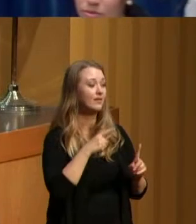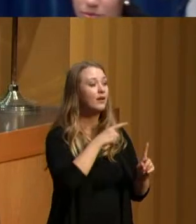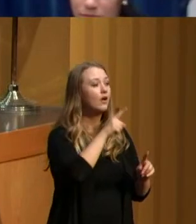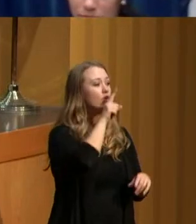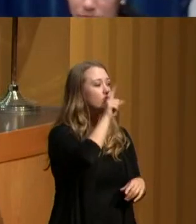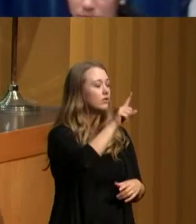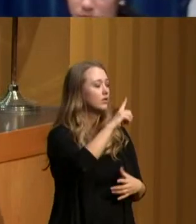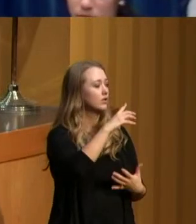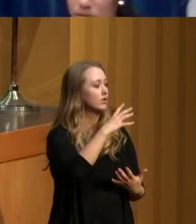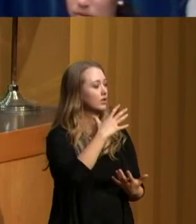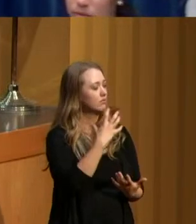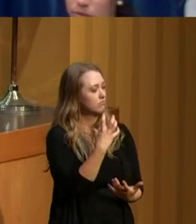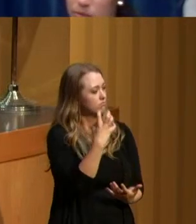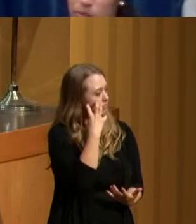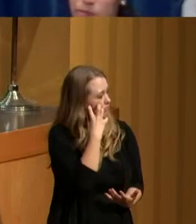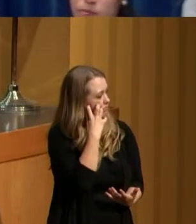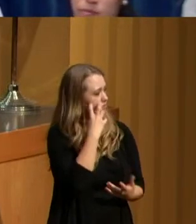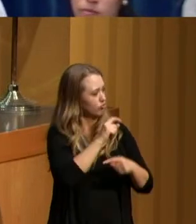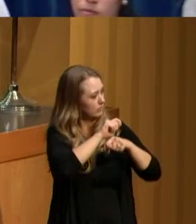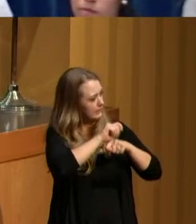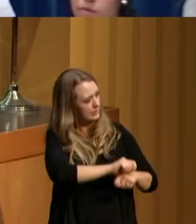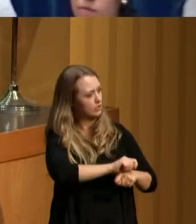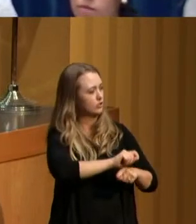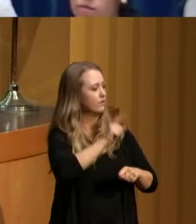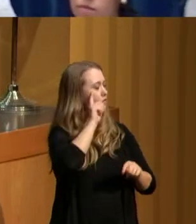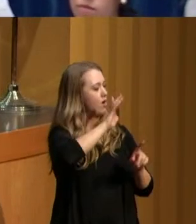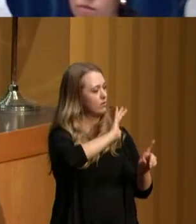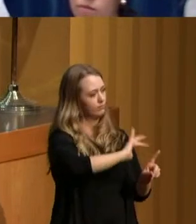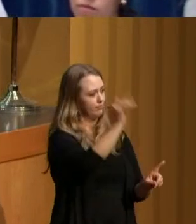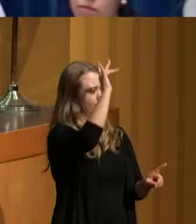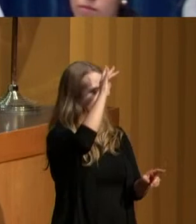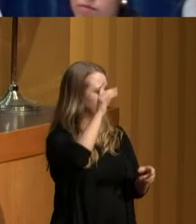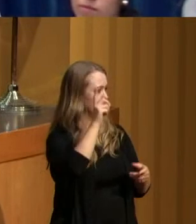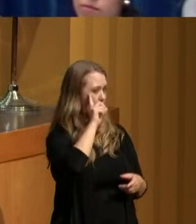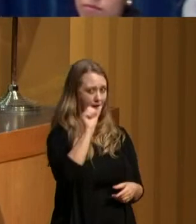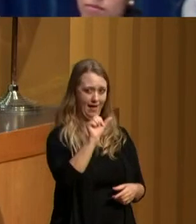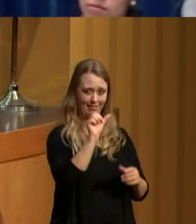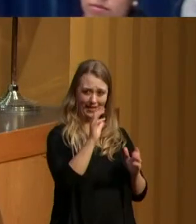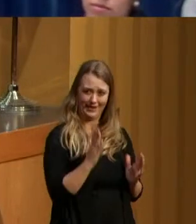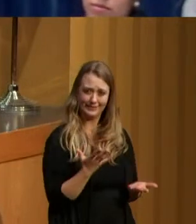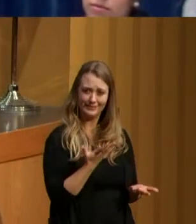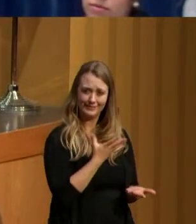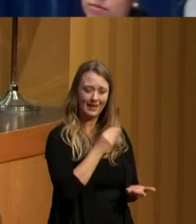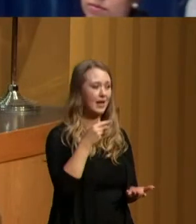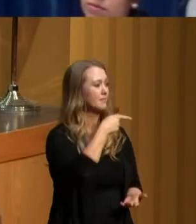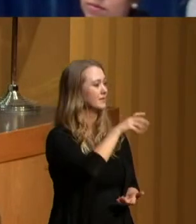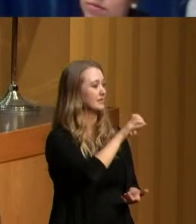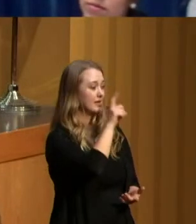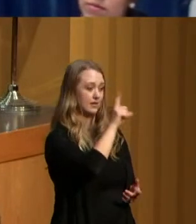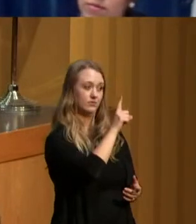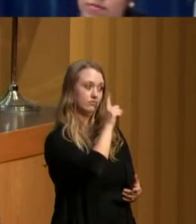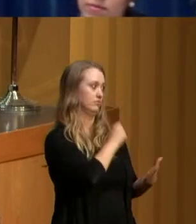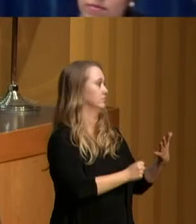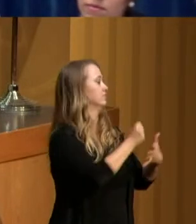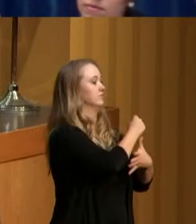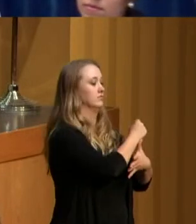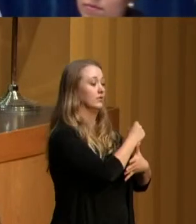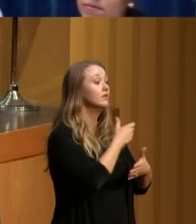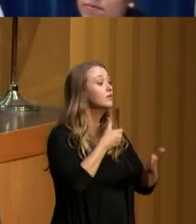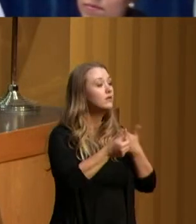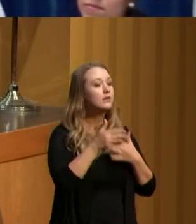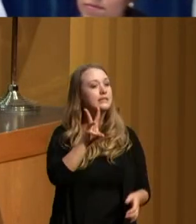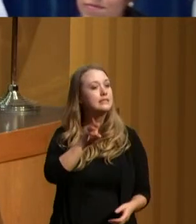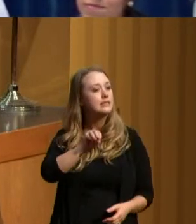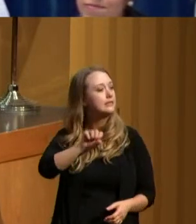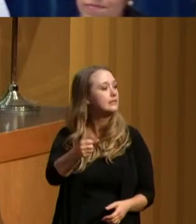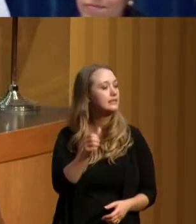tradition of excellence in athletics, and as PC as a whole, being a flagship program. From our football teams in the 60s, wrestling